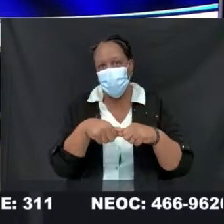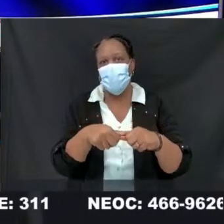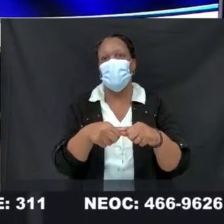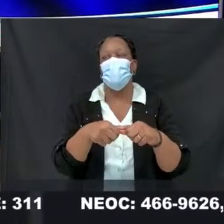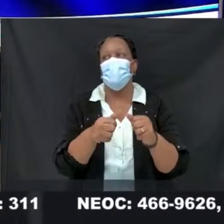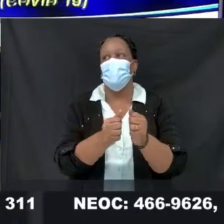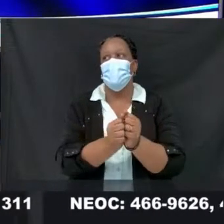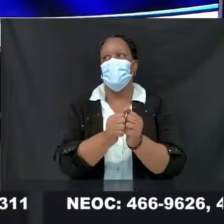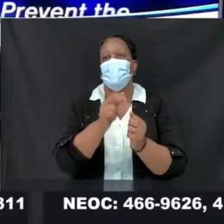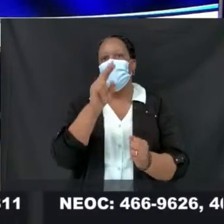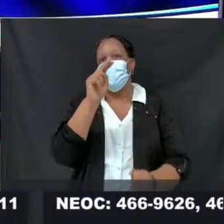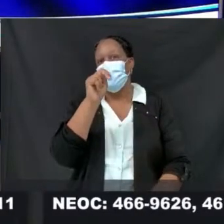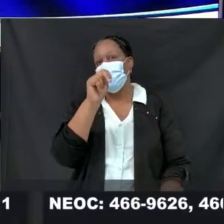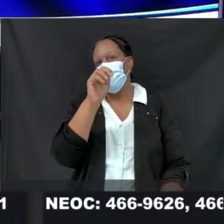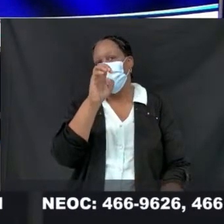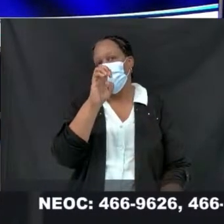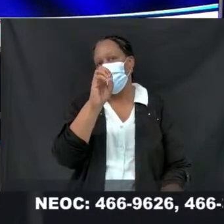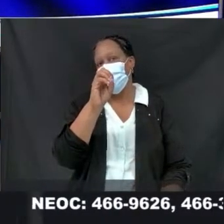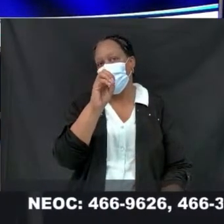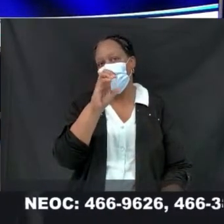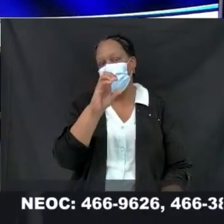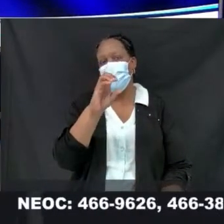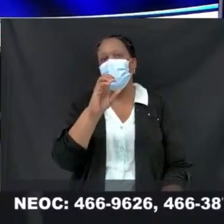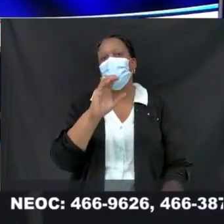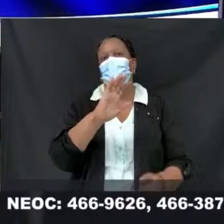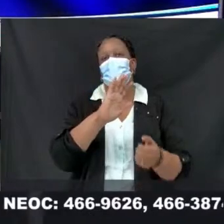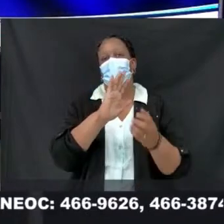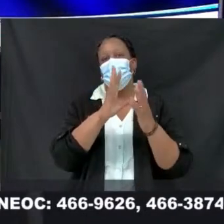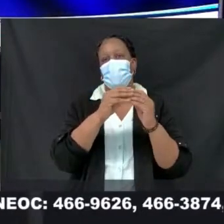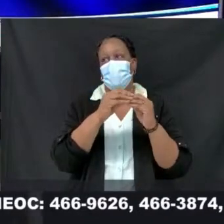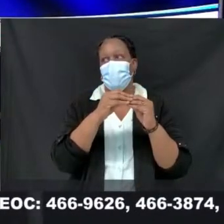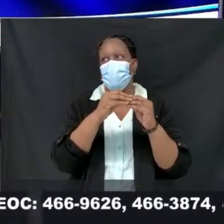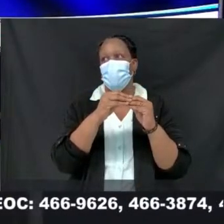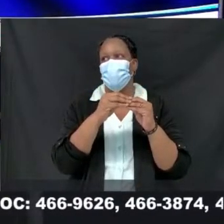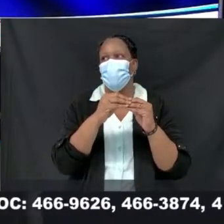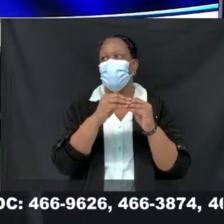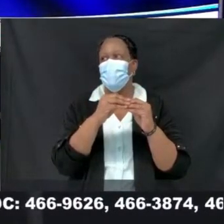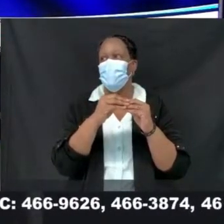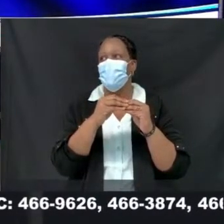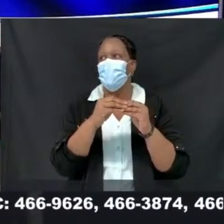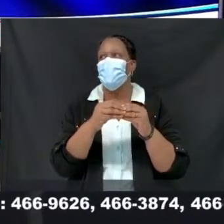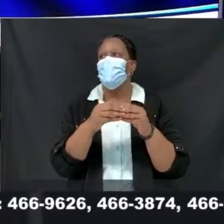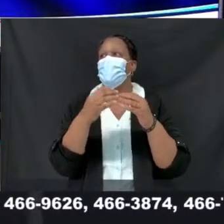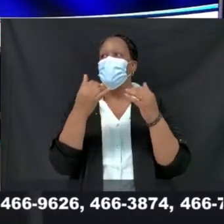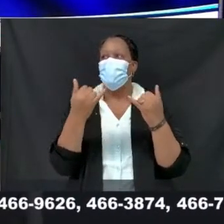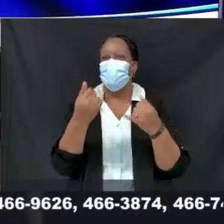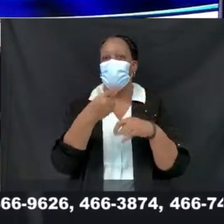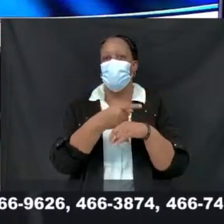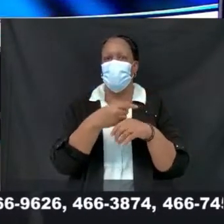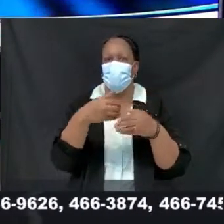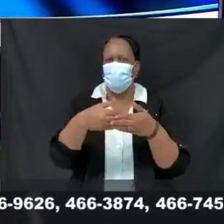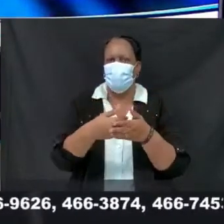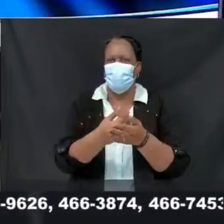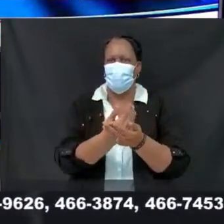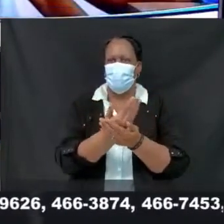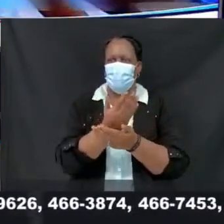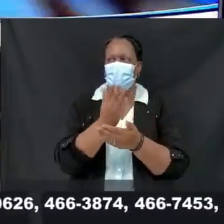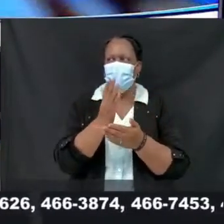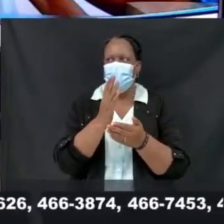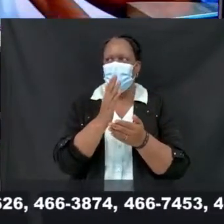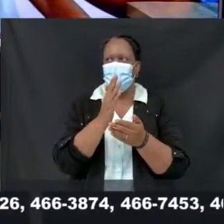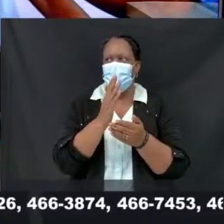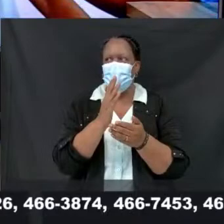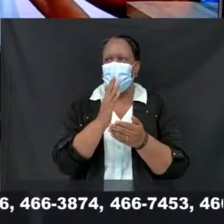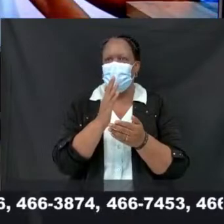our NEOC briefing. I have had to adopt a new role for today in being the chair